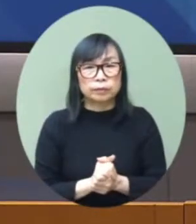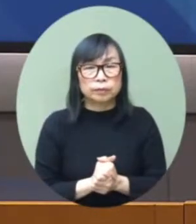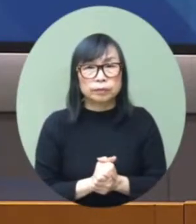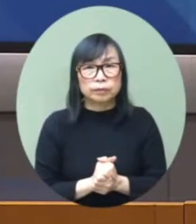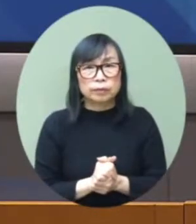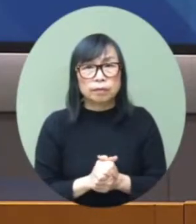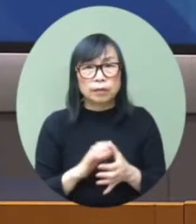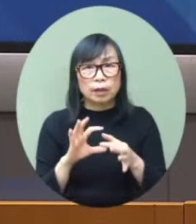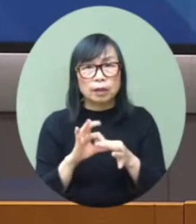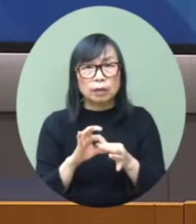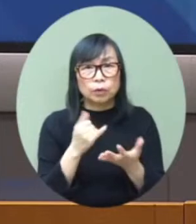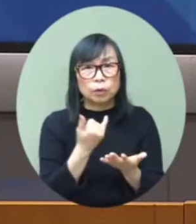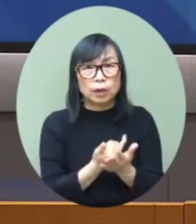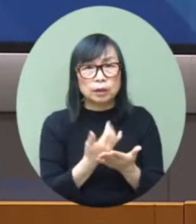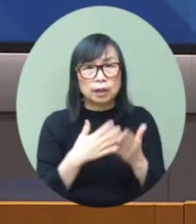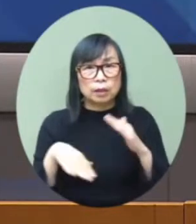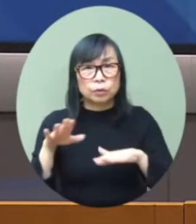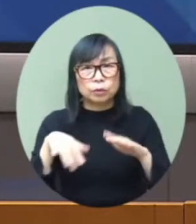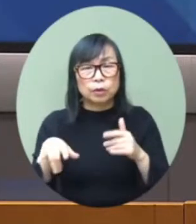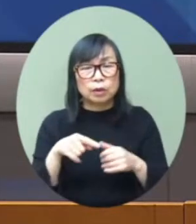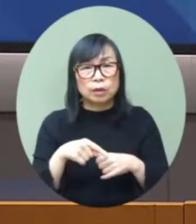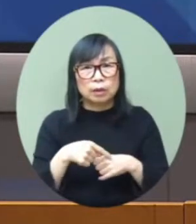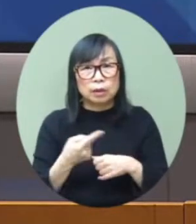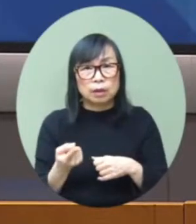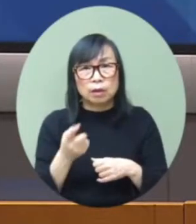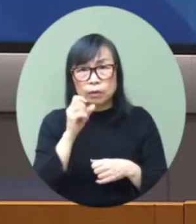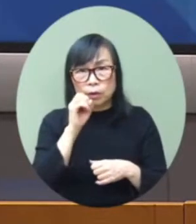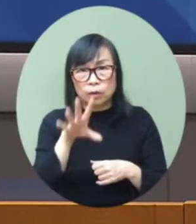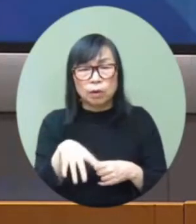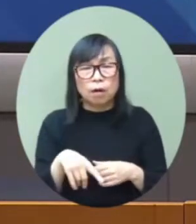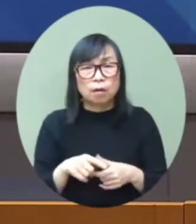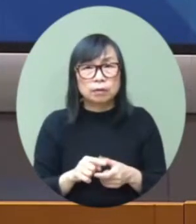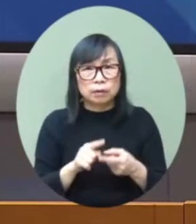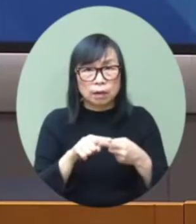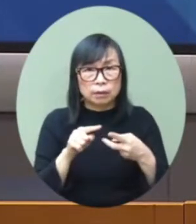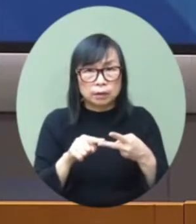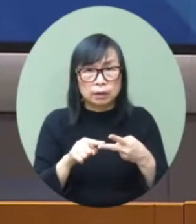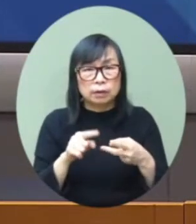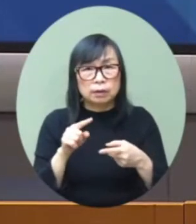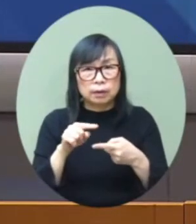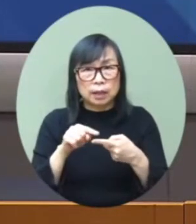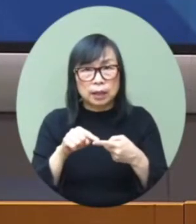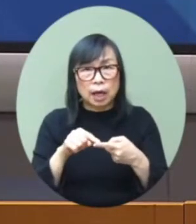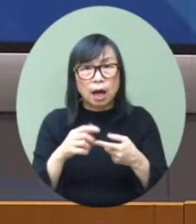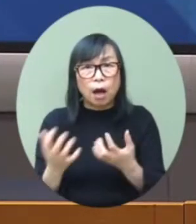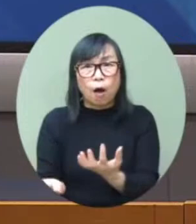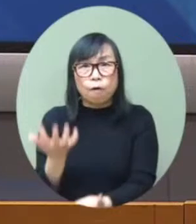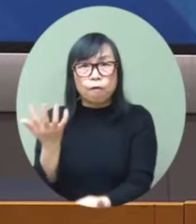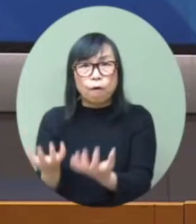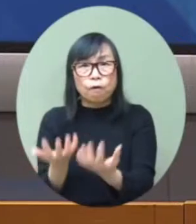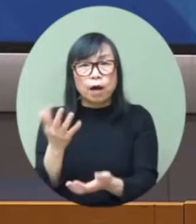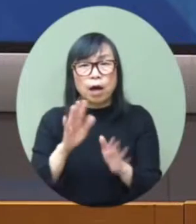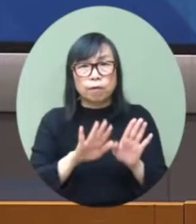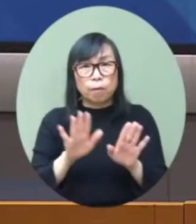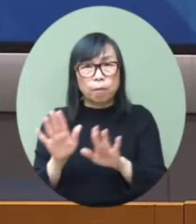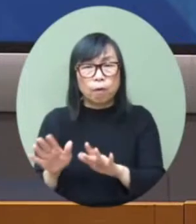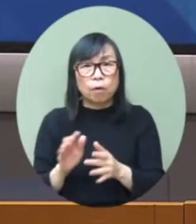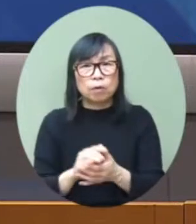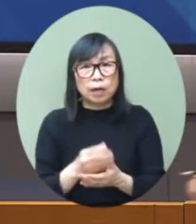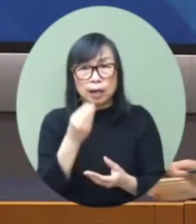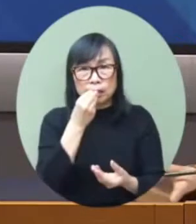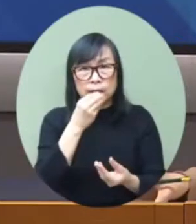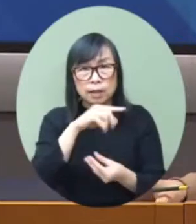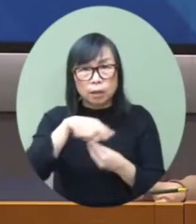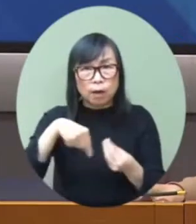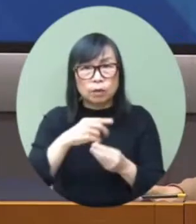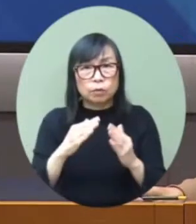work has resumed normal. So in relation to the handling of bodies, I'd like to